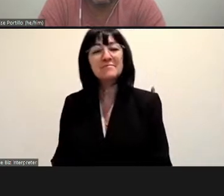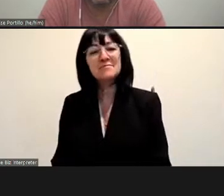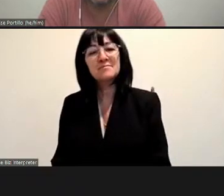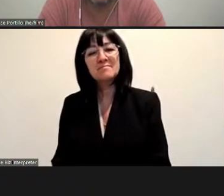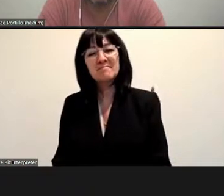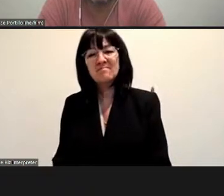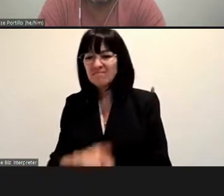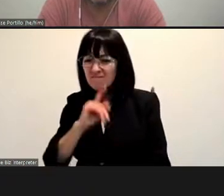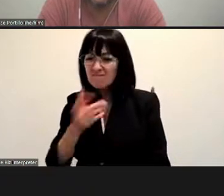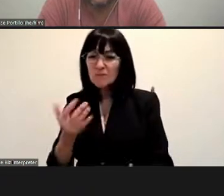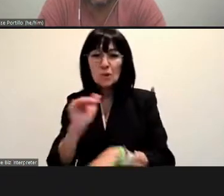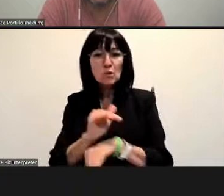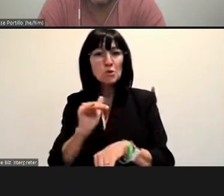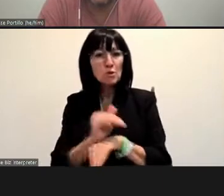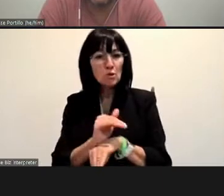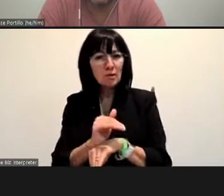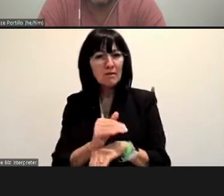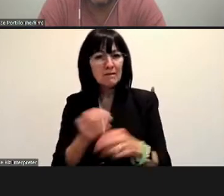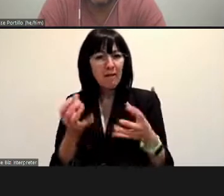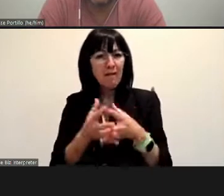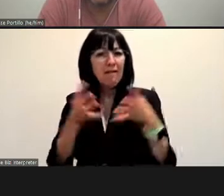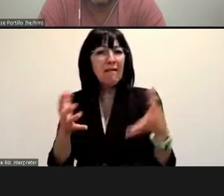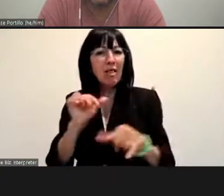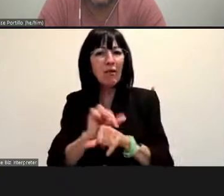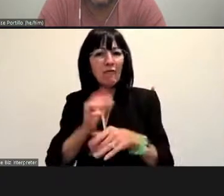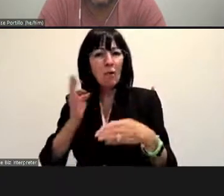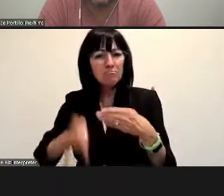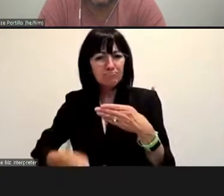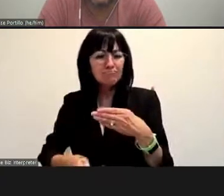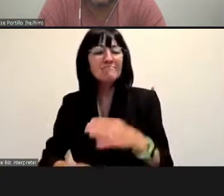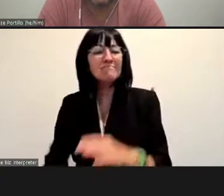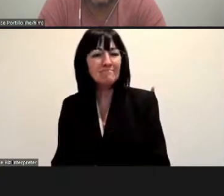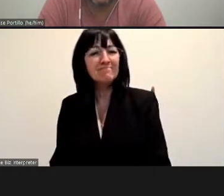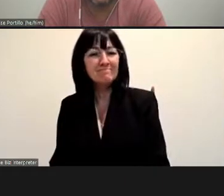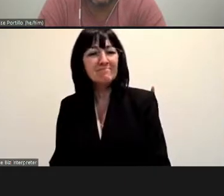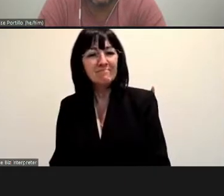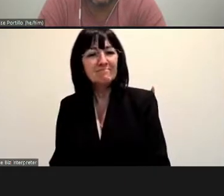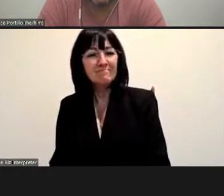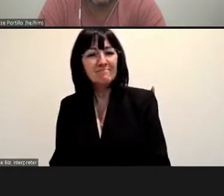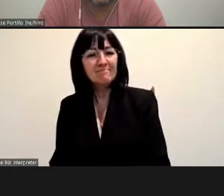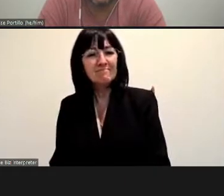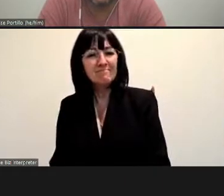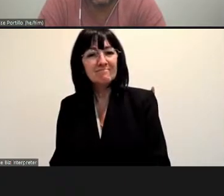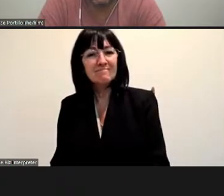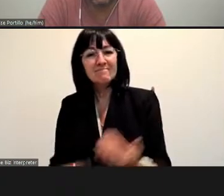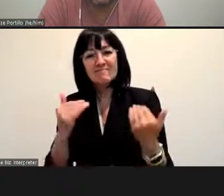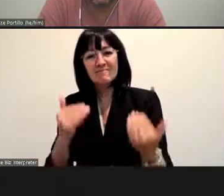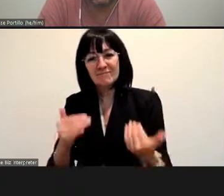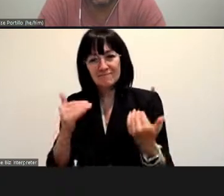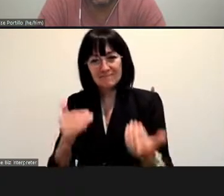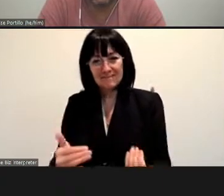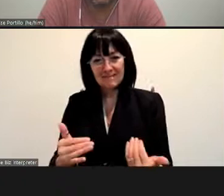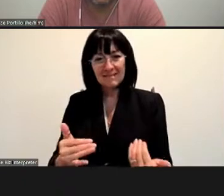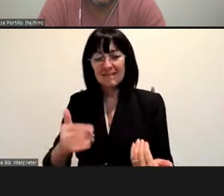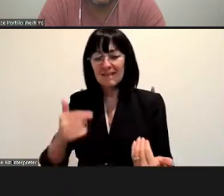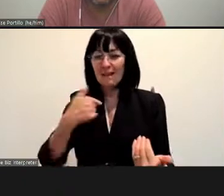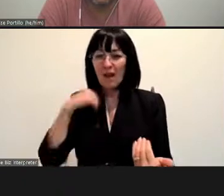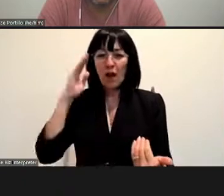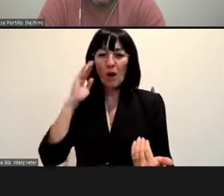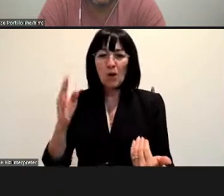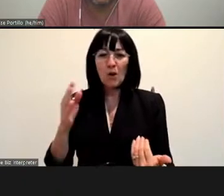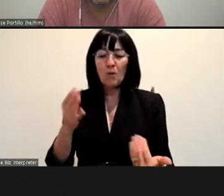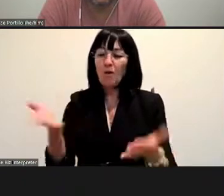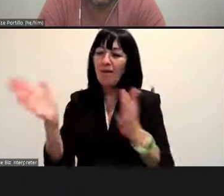a lot. And now I'm gonna hand it over. I'm going to ask Portia to lead us